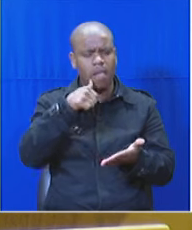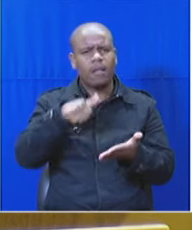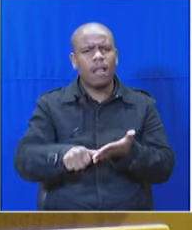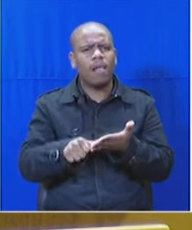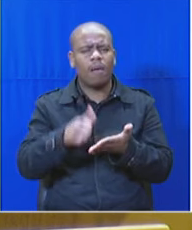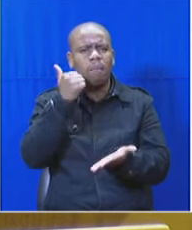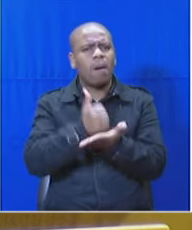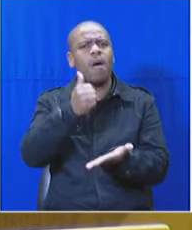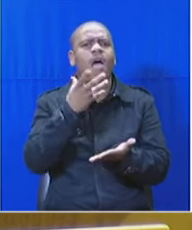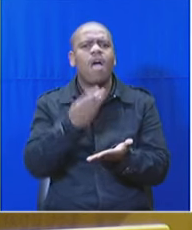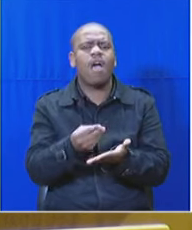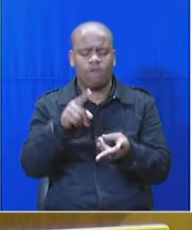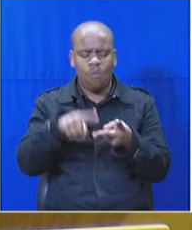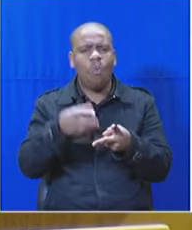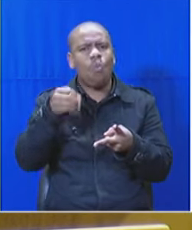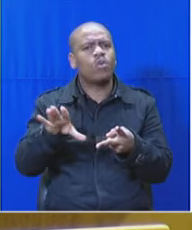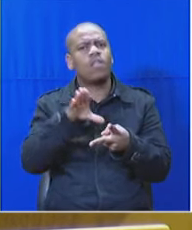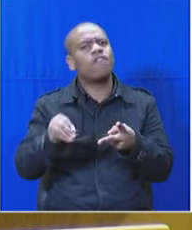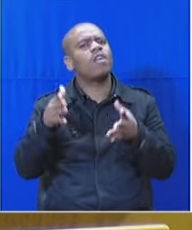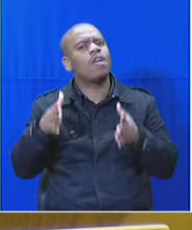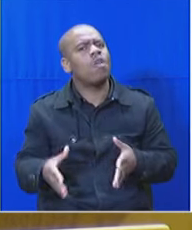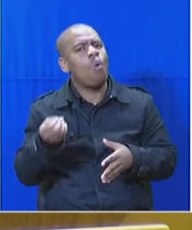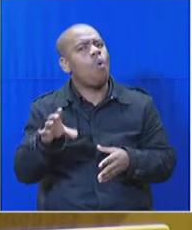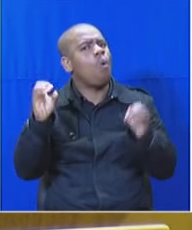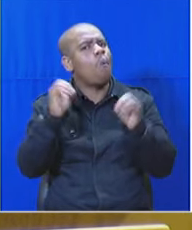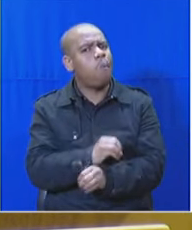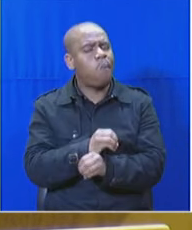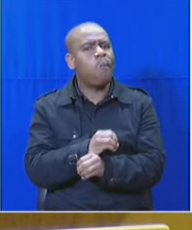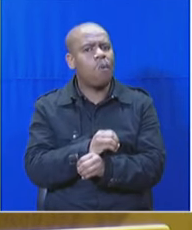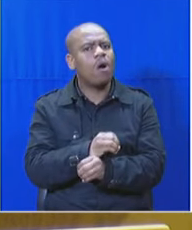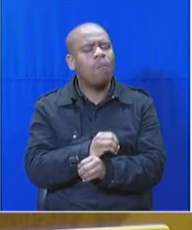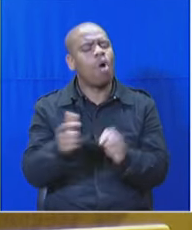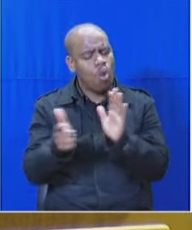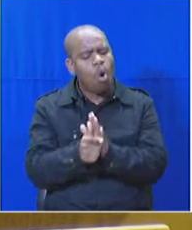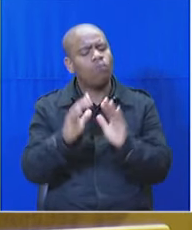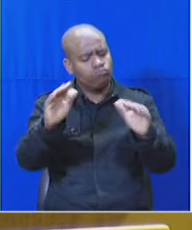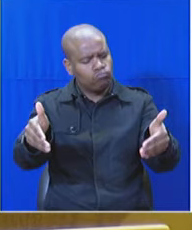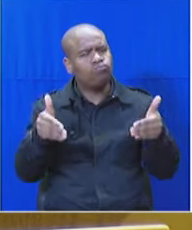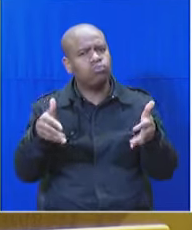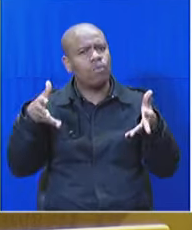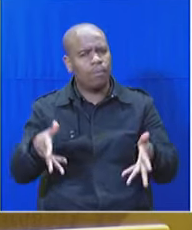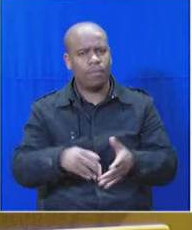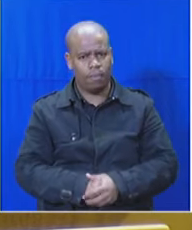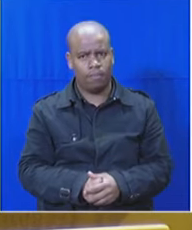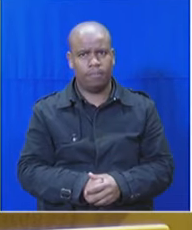not documented, whether they are South Africans or non-South Africans, are protected by the labor laws in this country.